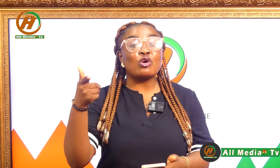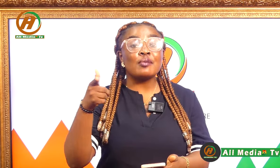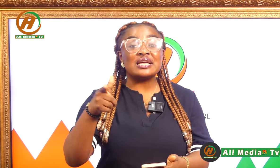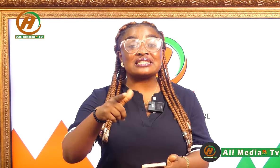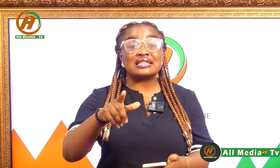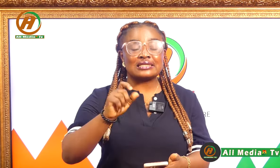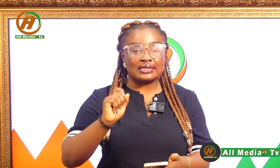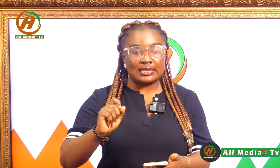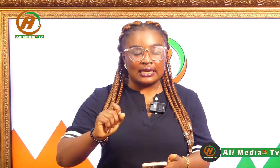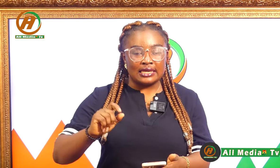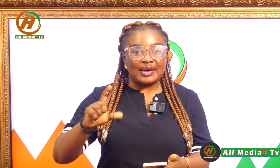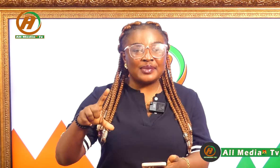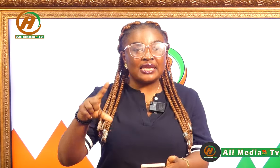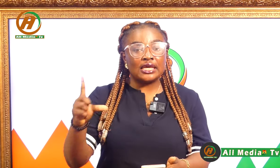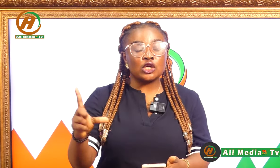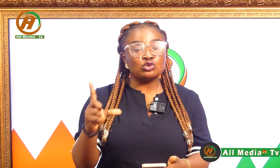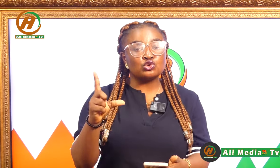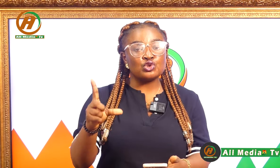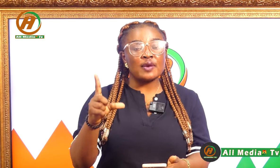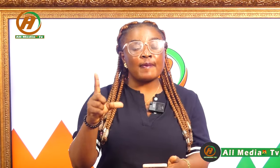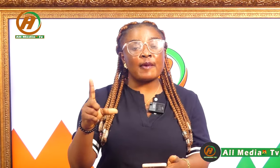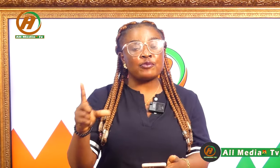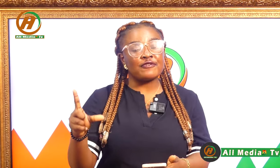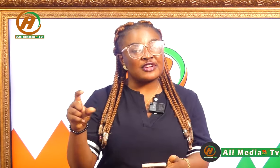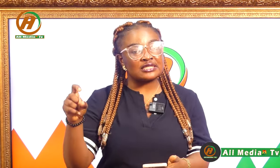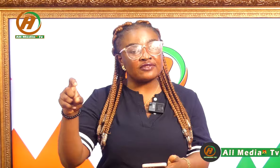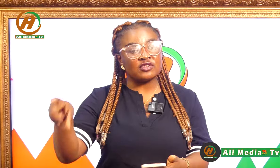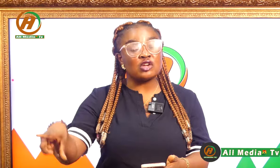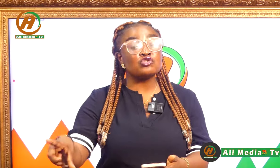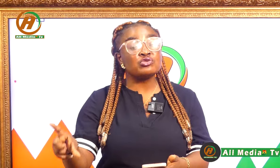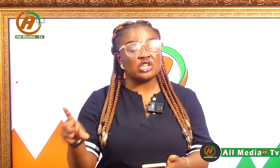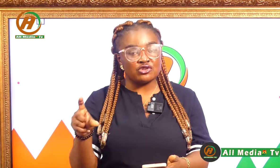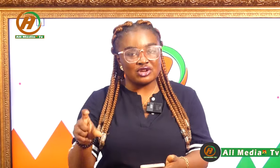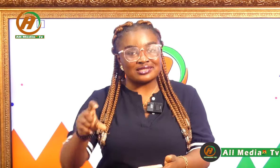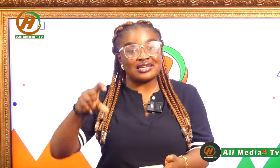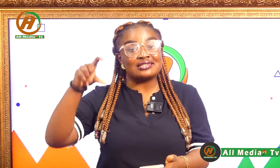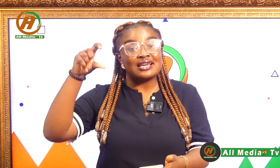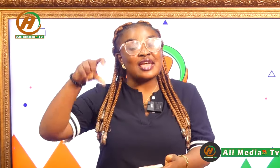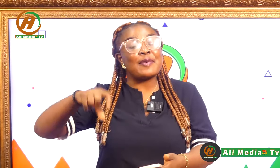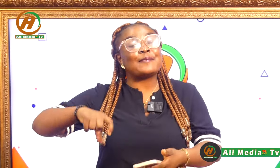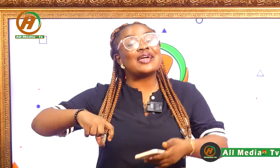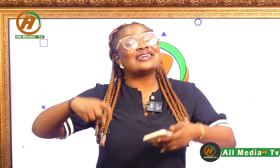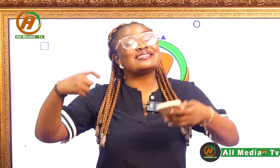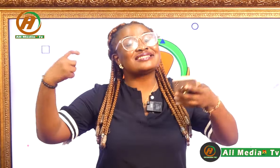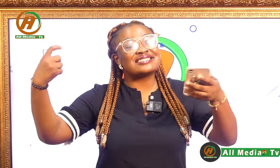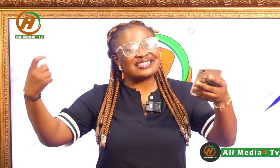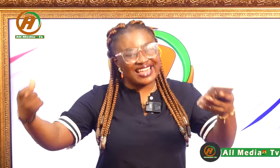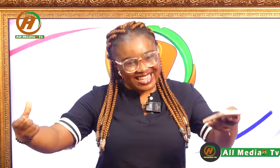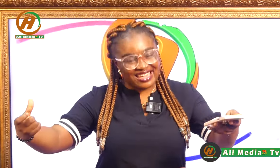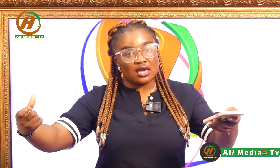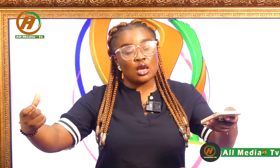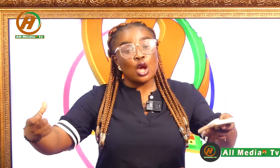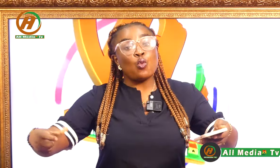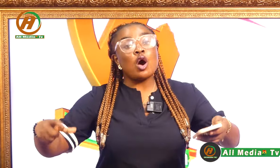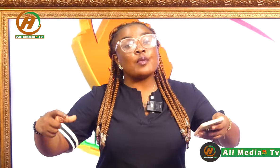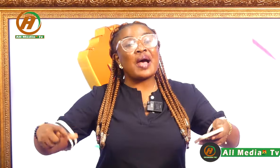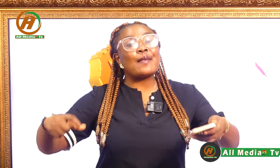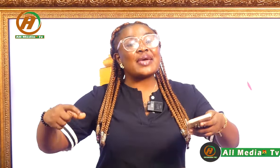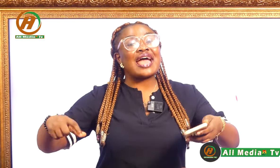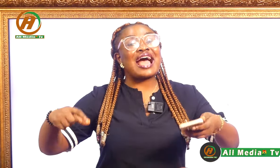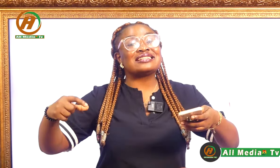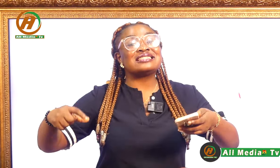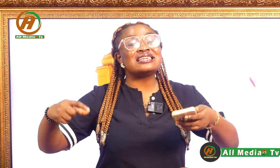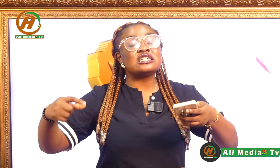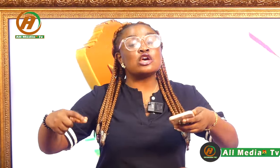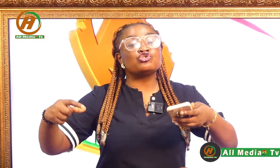to me comment na say na me link wo to ye papa Prophet Stephen Adom Kyei Duah say say ye papa e say wo ba